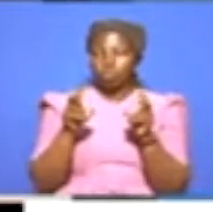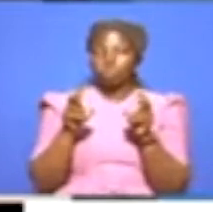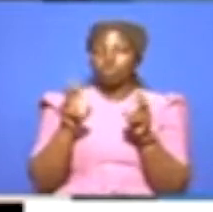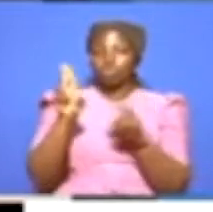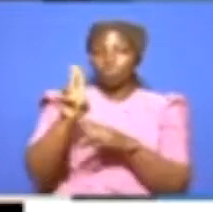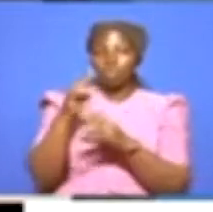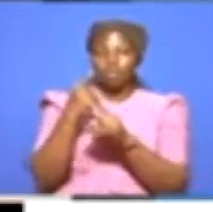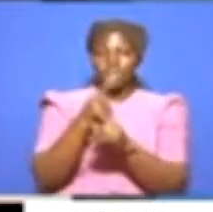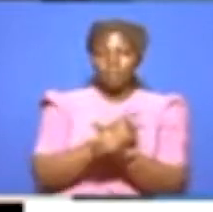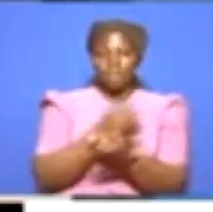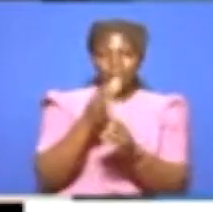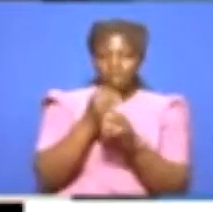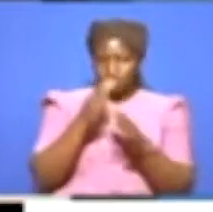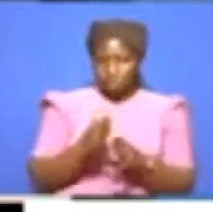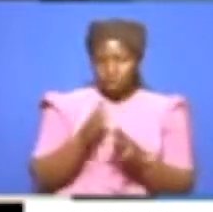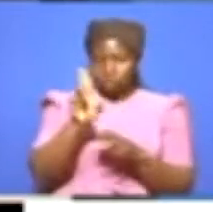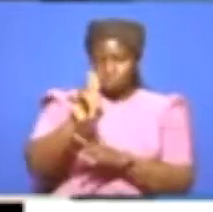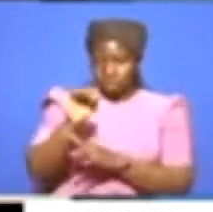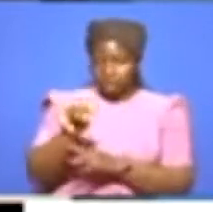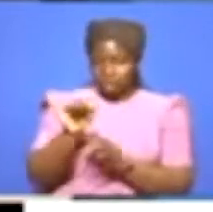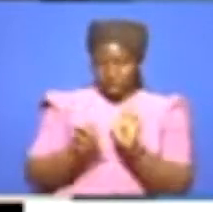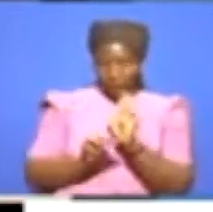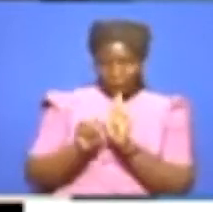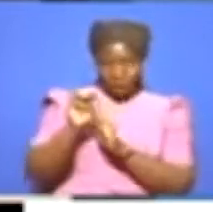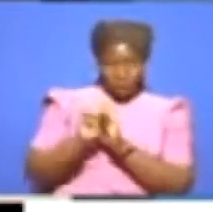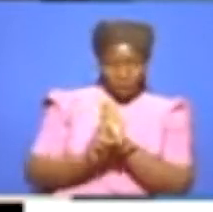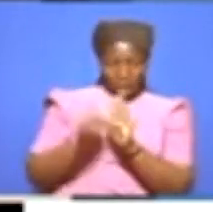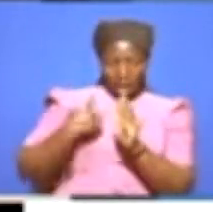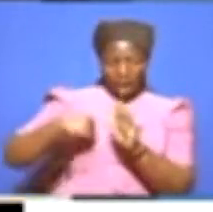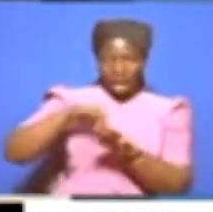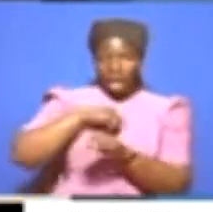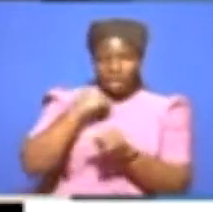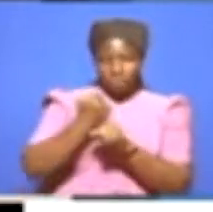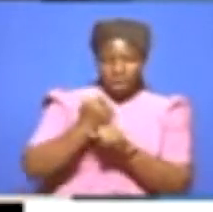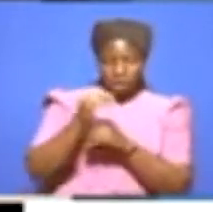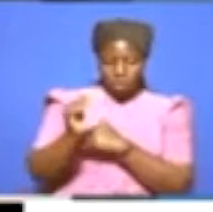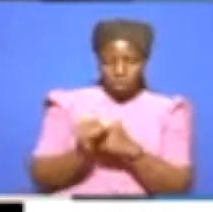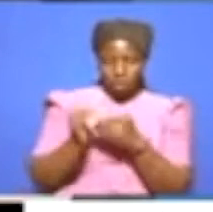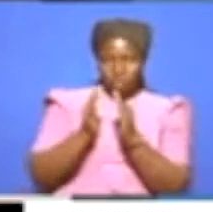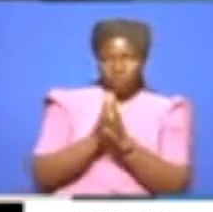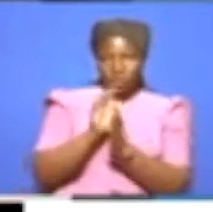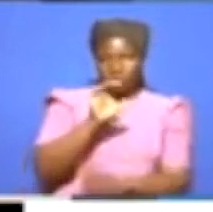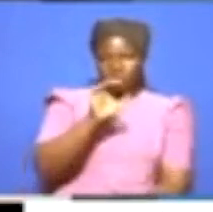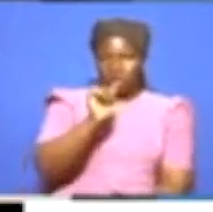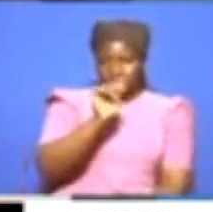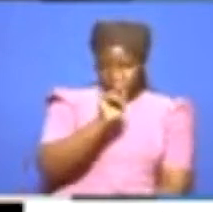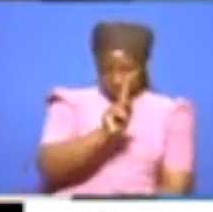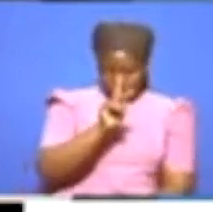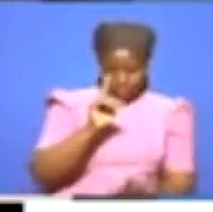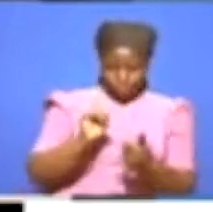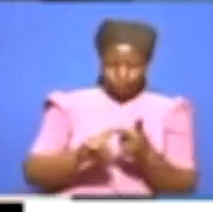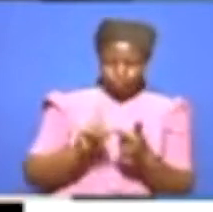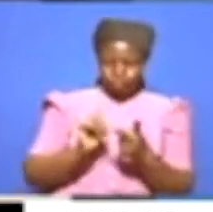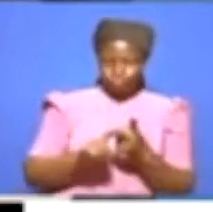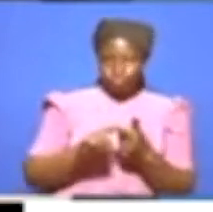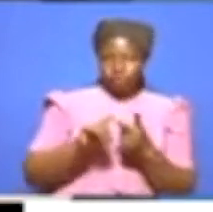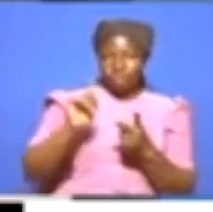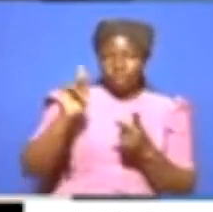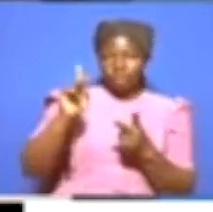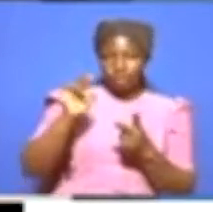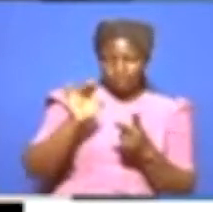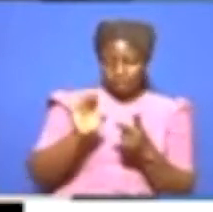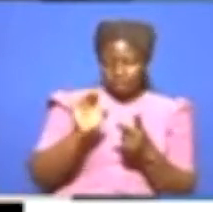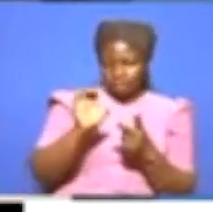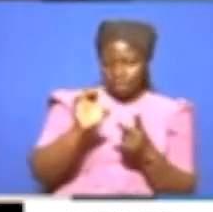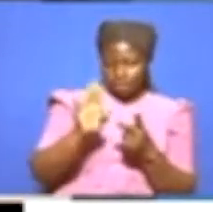so using that model, we work very closely with the Communications Authority of Kenya. We work very closely with the Kenya Film Classification